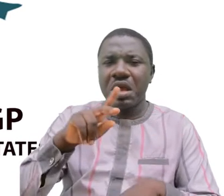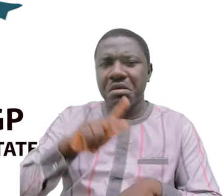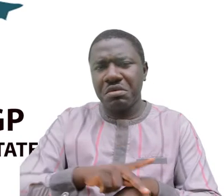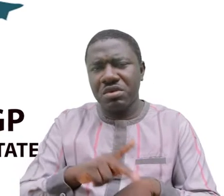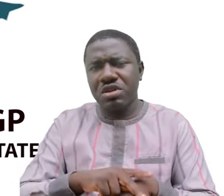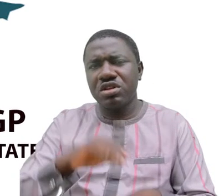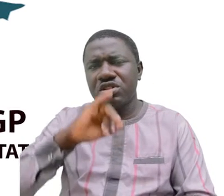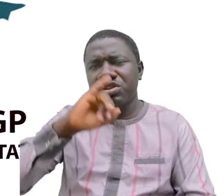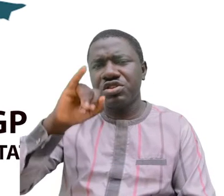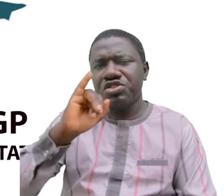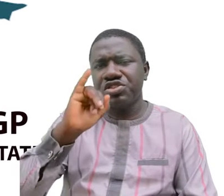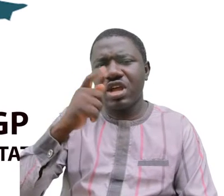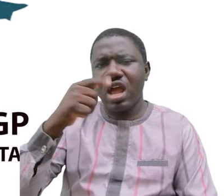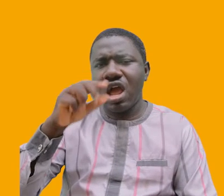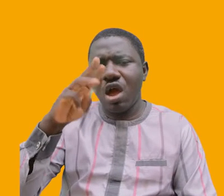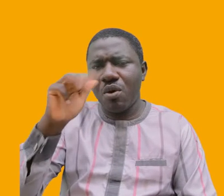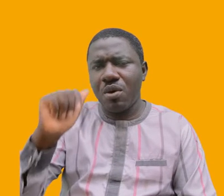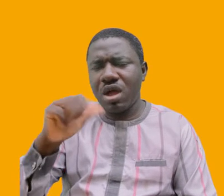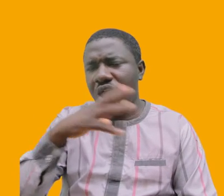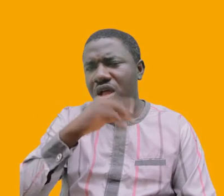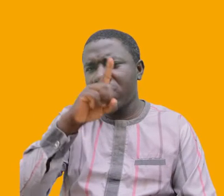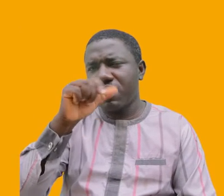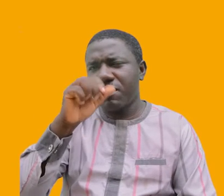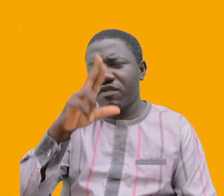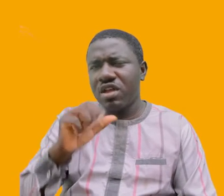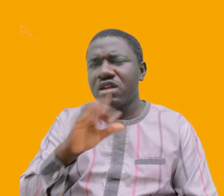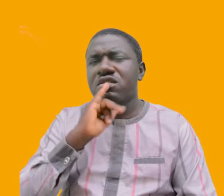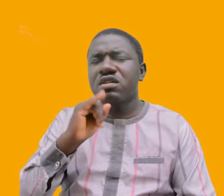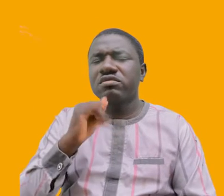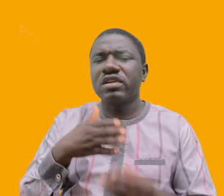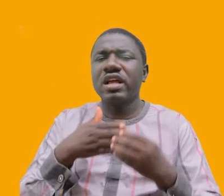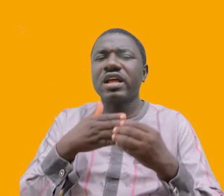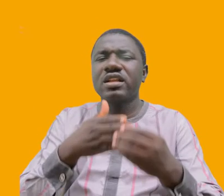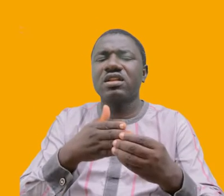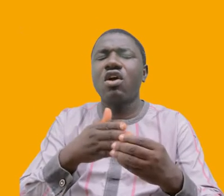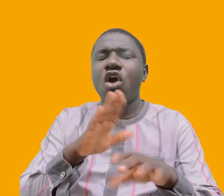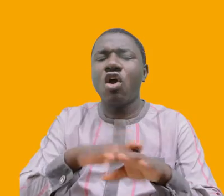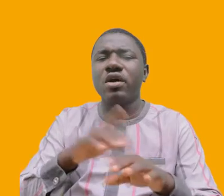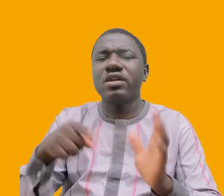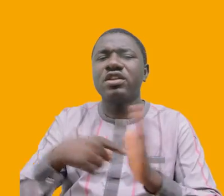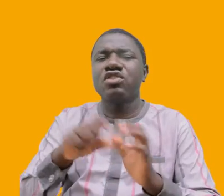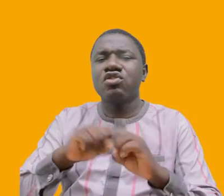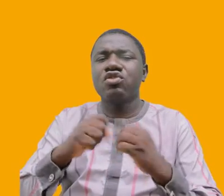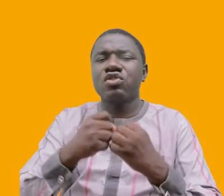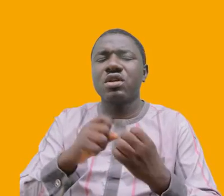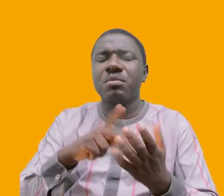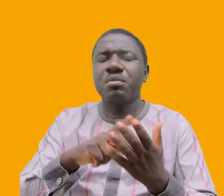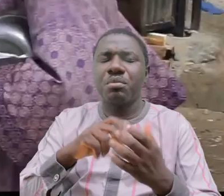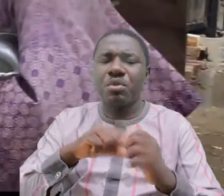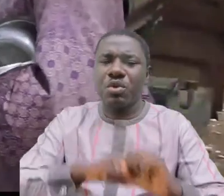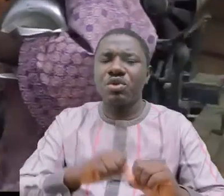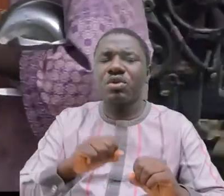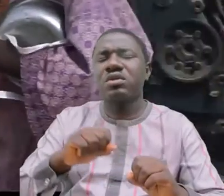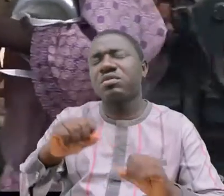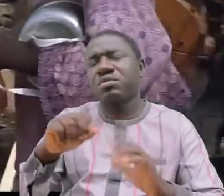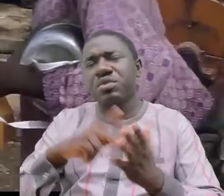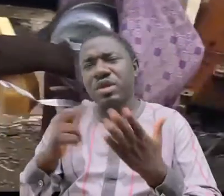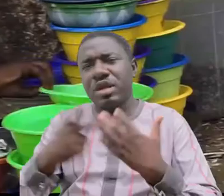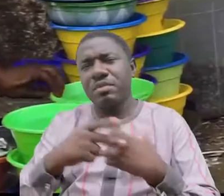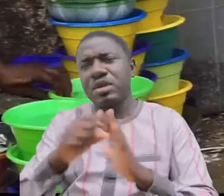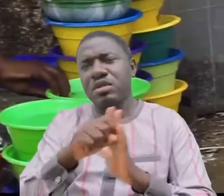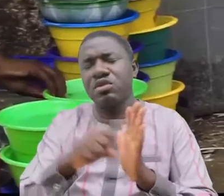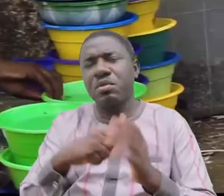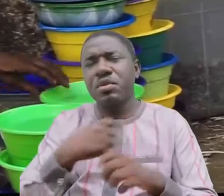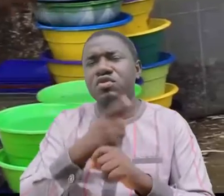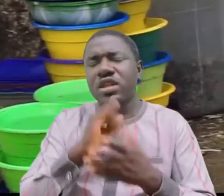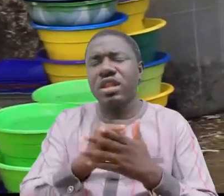and Zamfara, is piloting social protection programs and policies in the state to ensure citizens of the state have access to